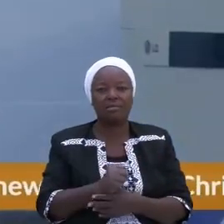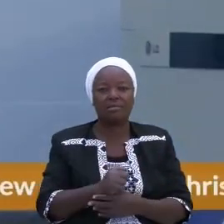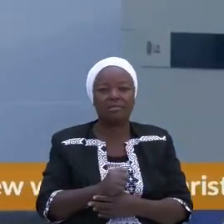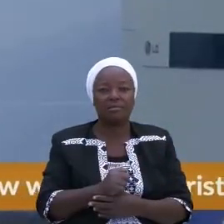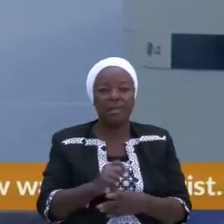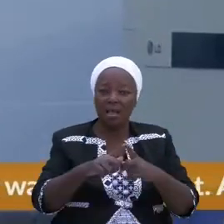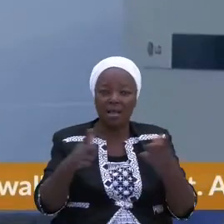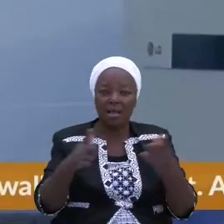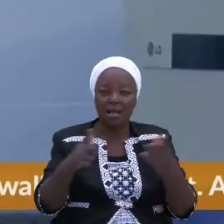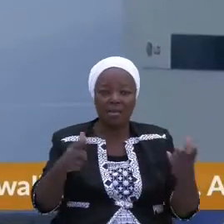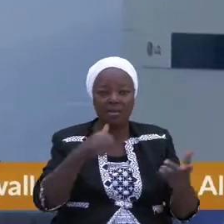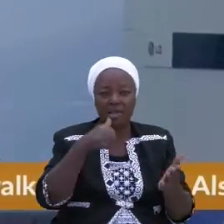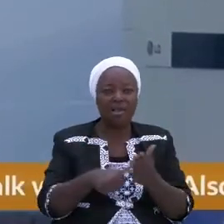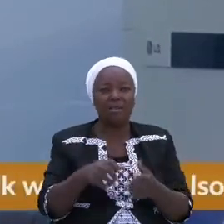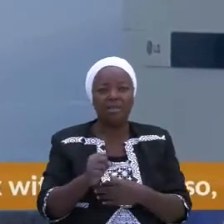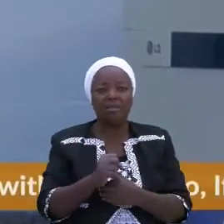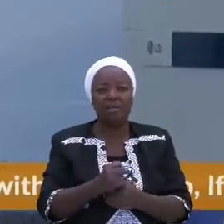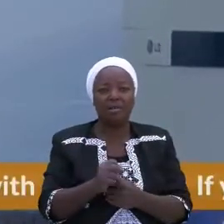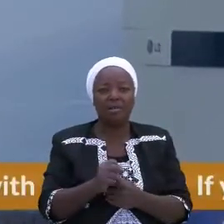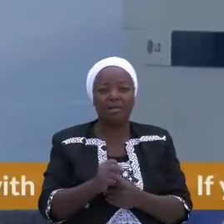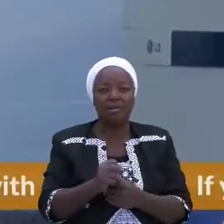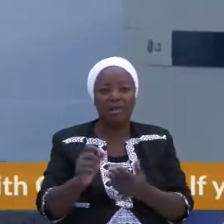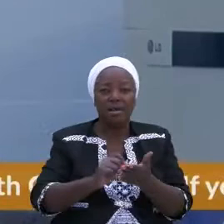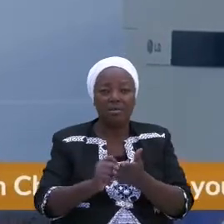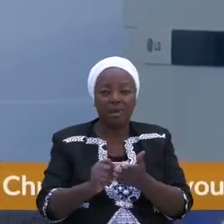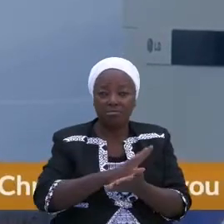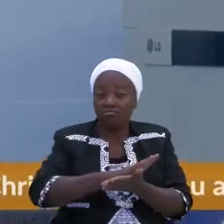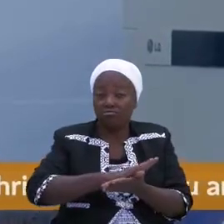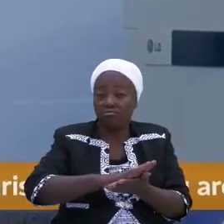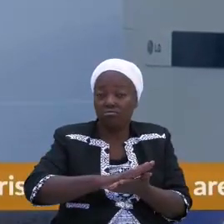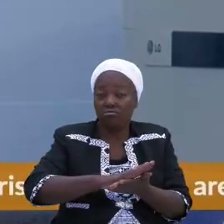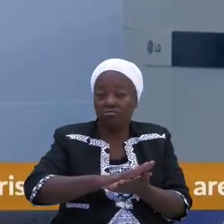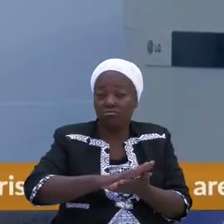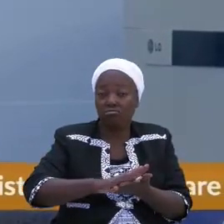capital letters write clearly